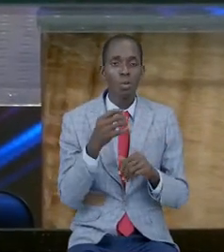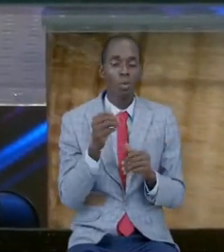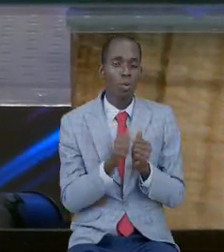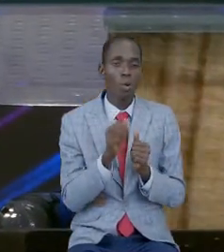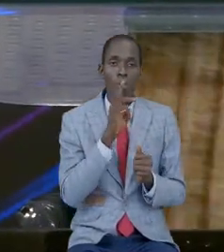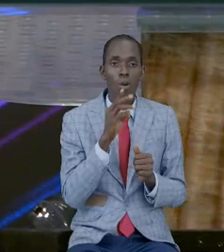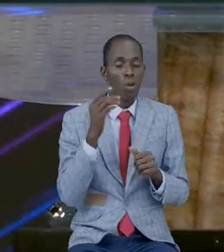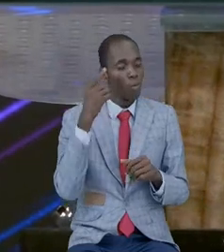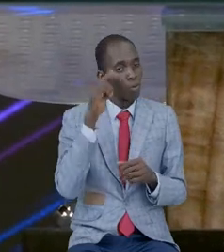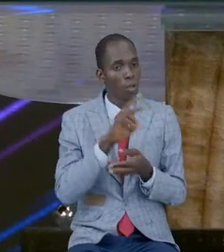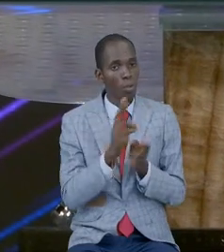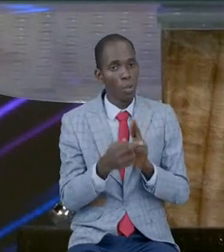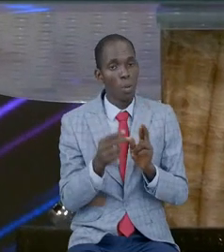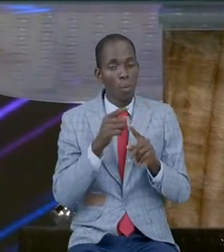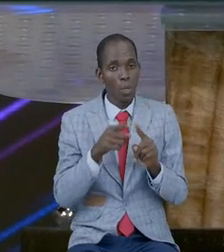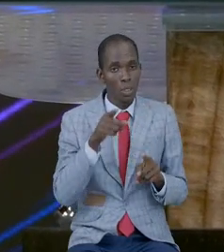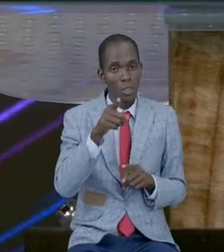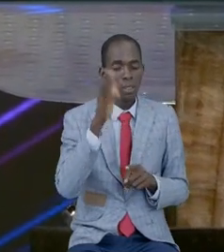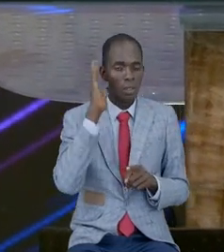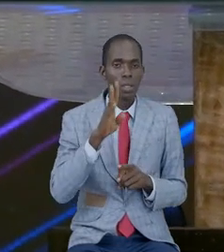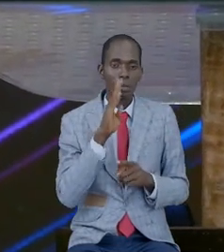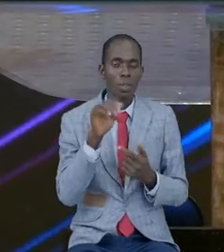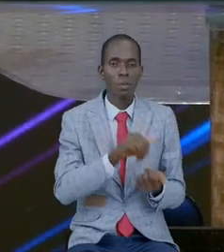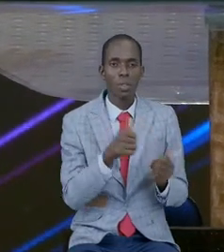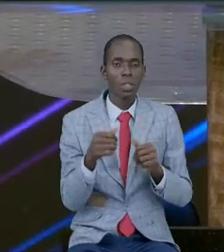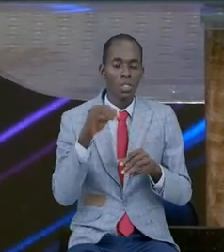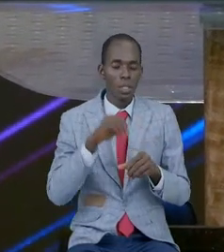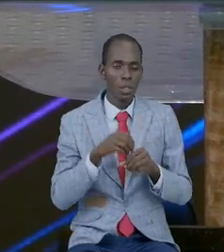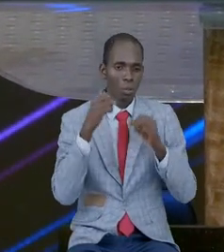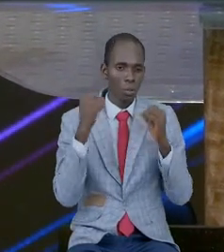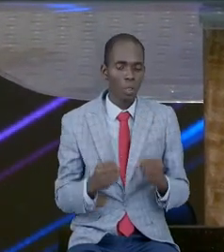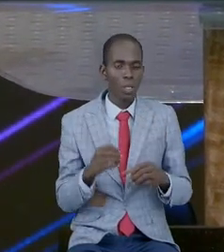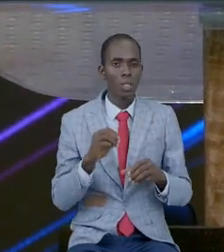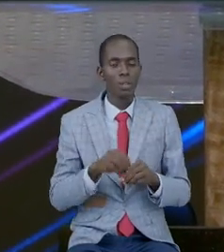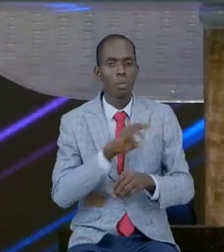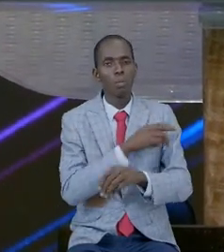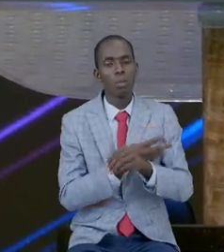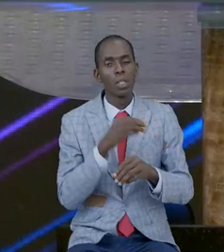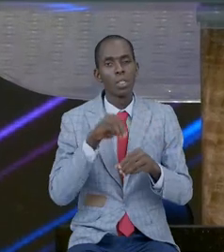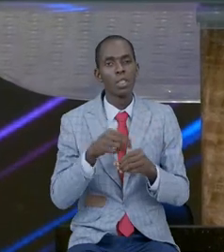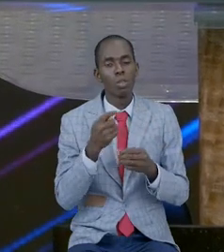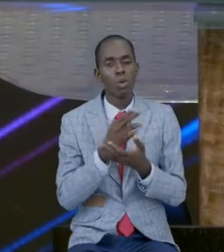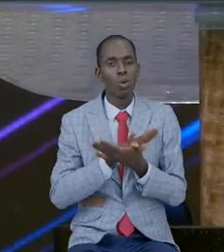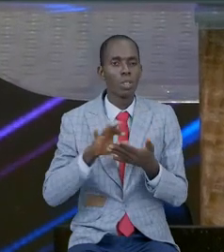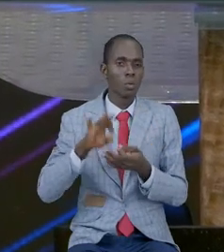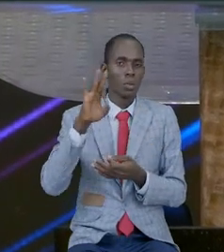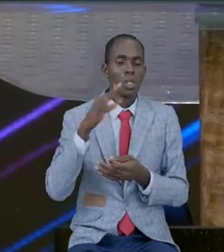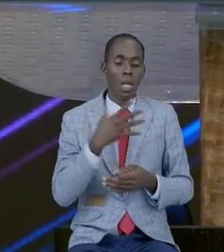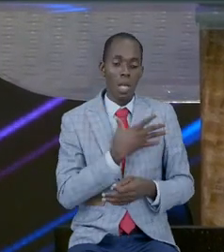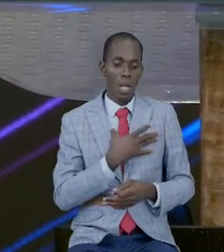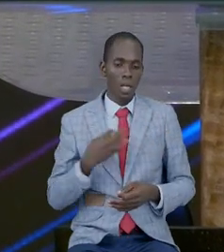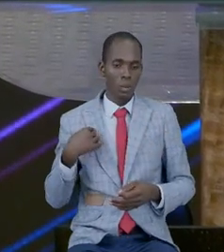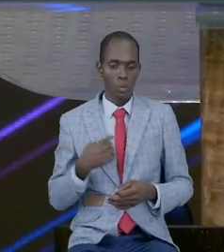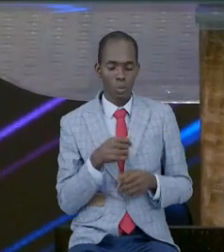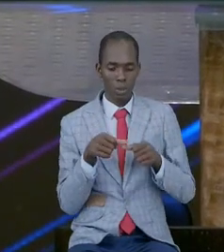but he shall be baptized in mass empowered in the holy ghost and qatari will